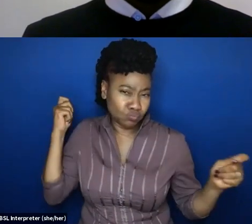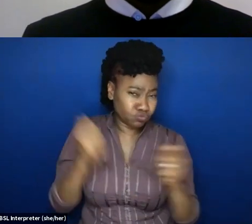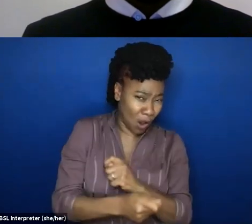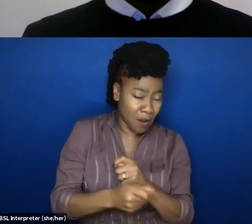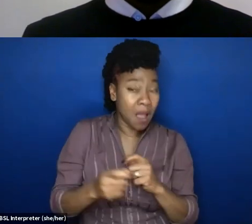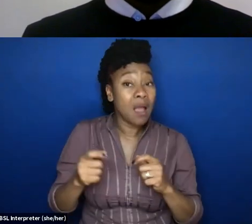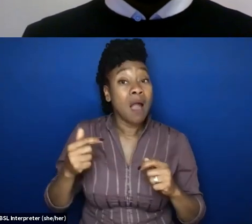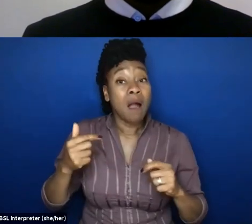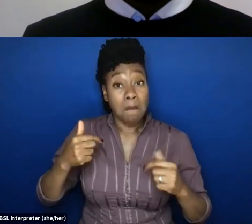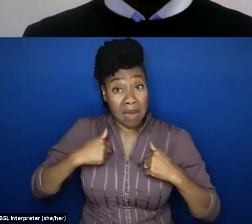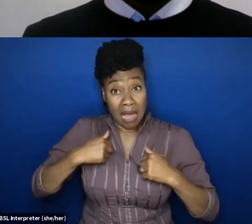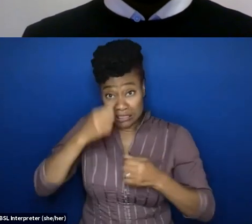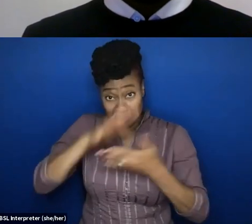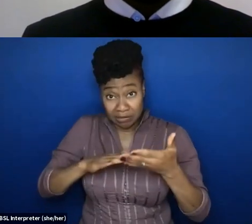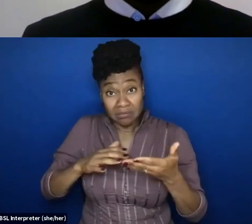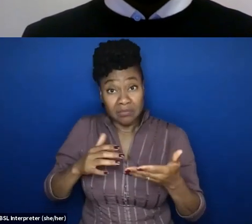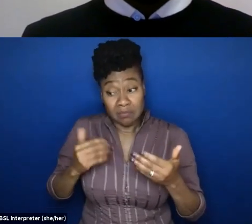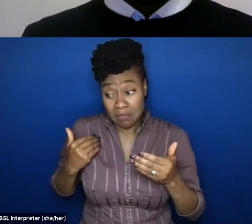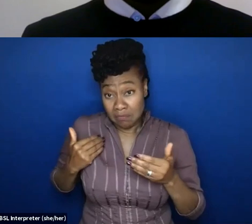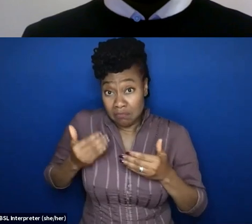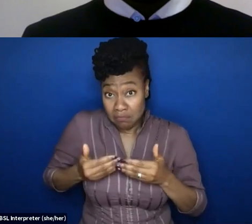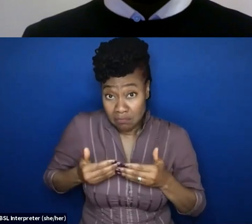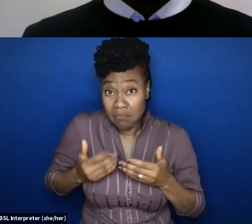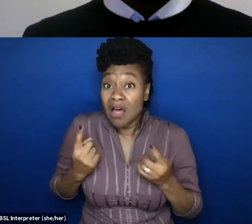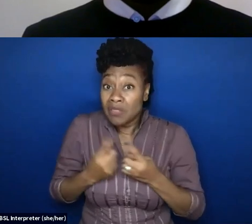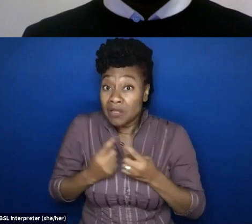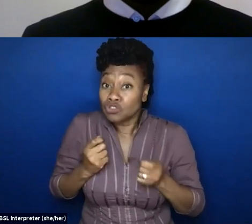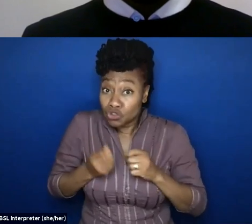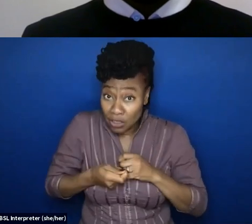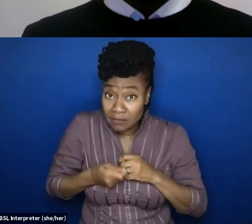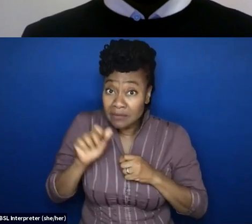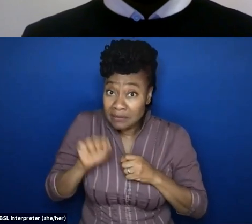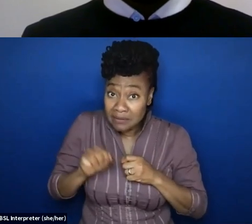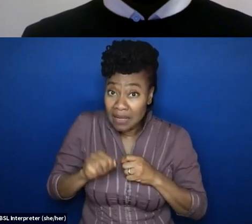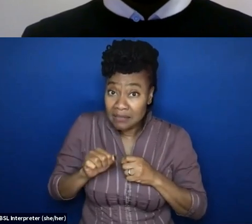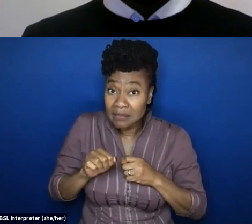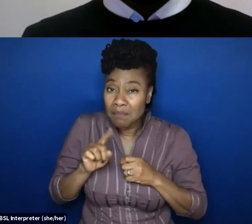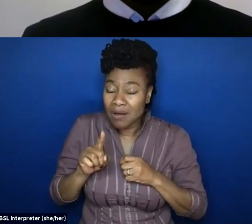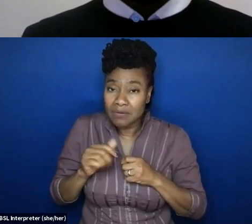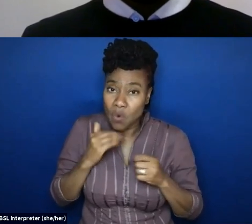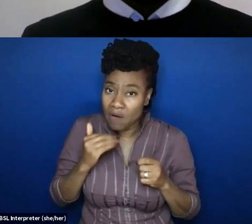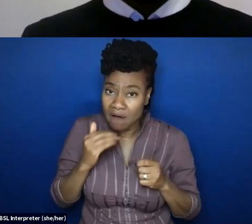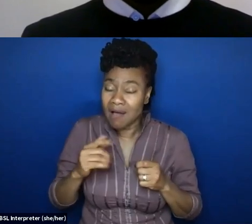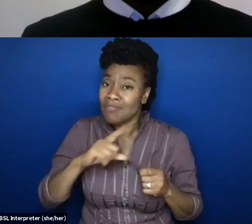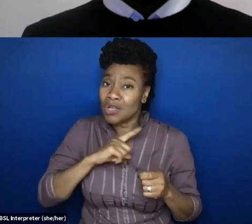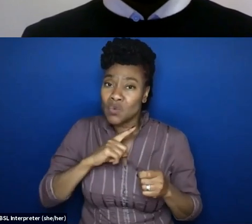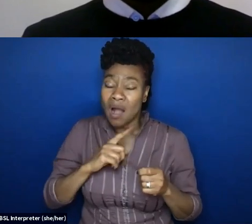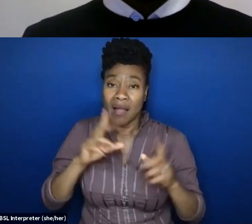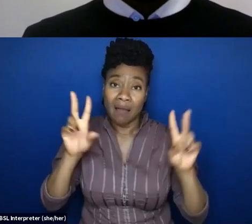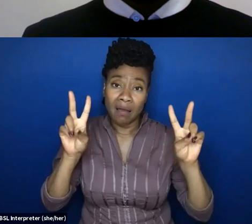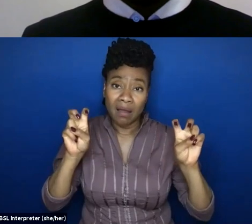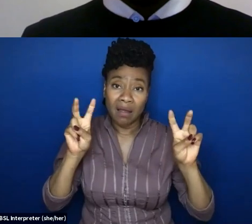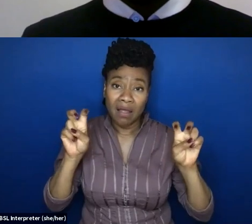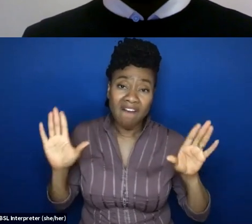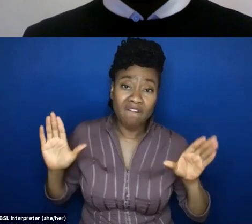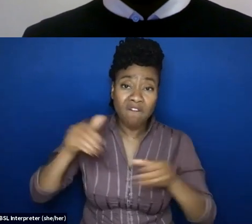that's why things like involvement is key, because you get people going onto the wards and